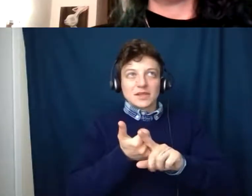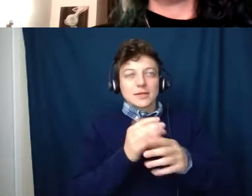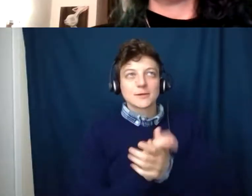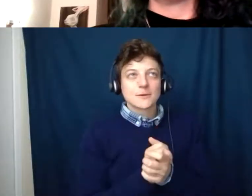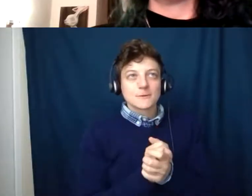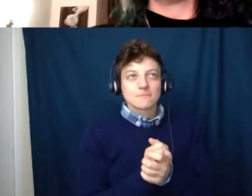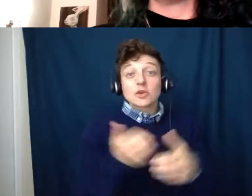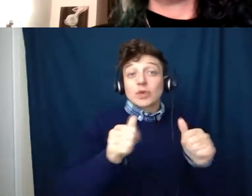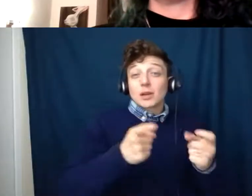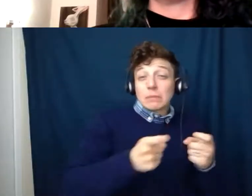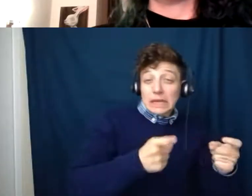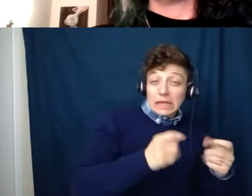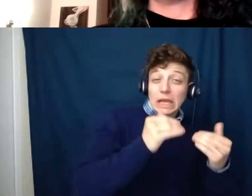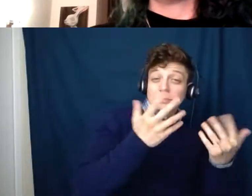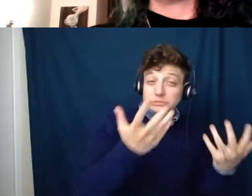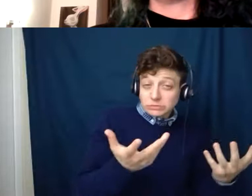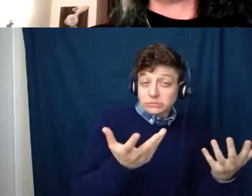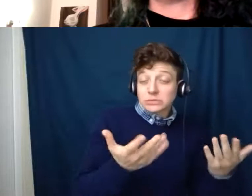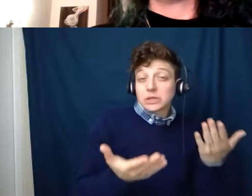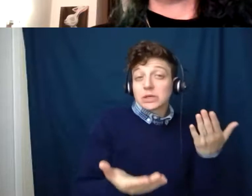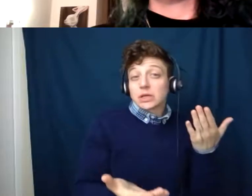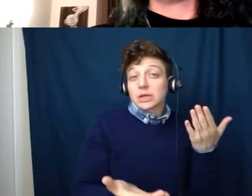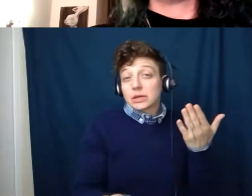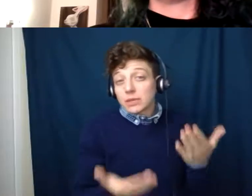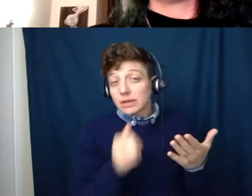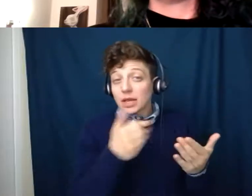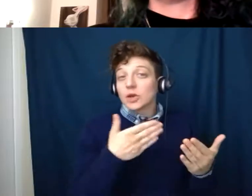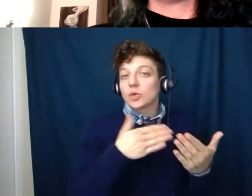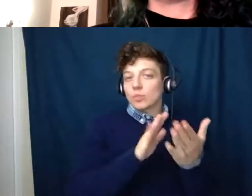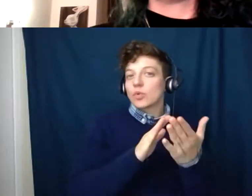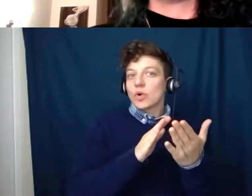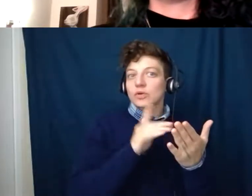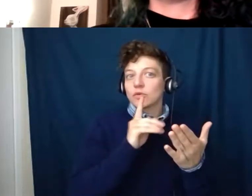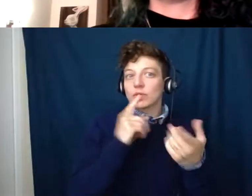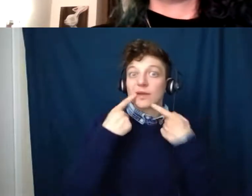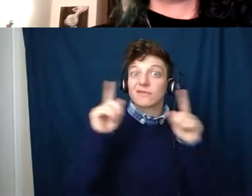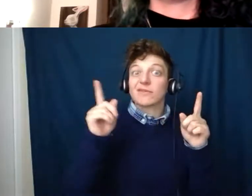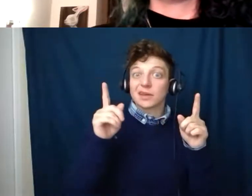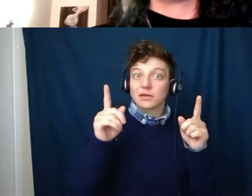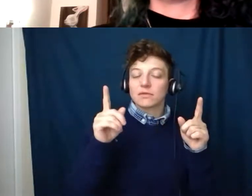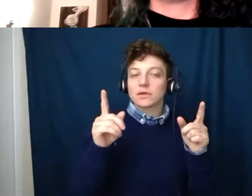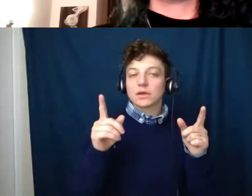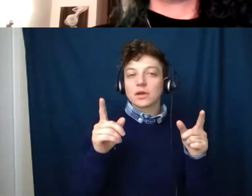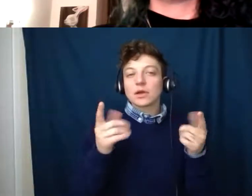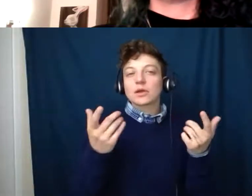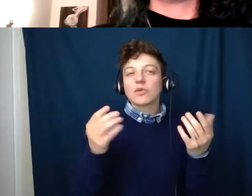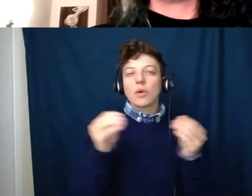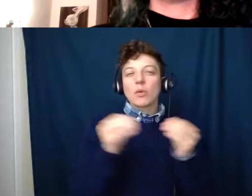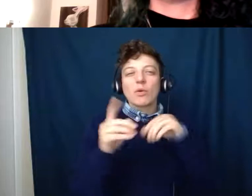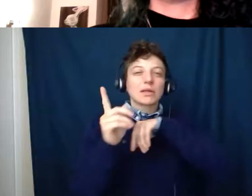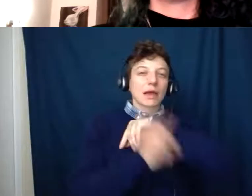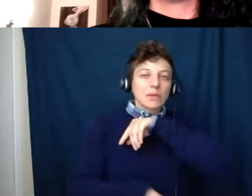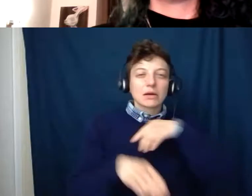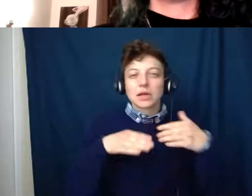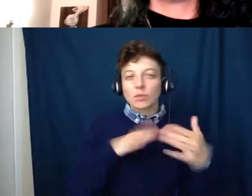use probably isn't an approach that's like overly effective, and might even, some of these like more penalty driven